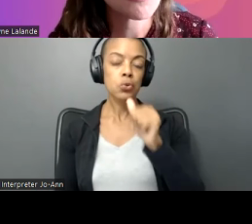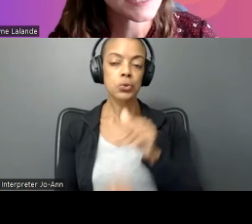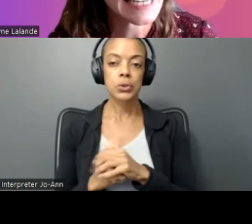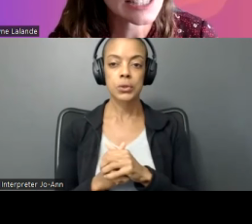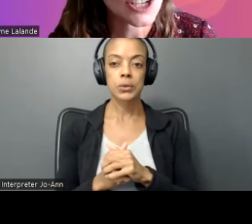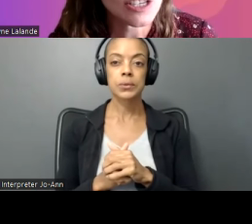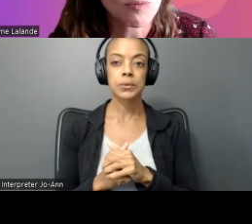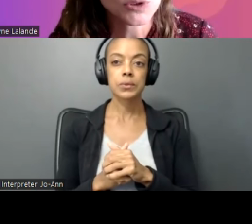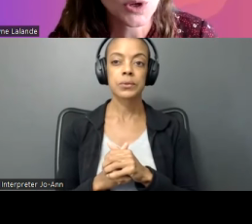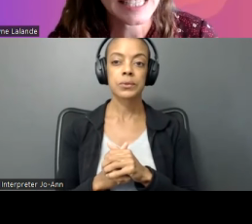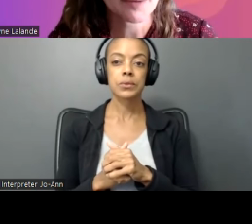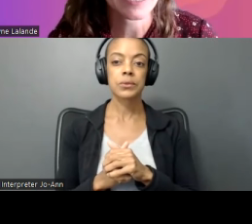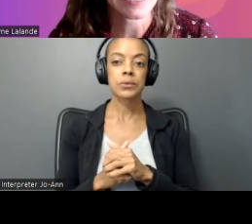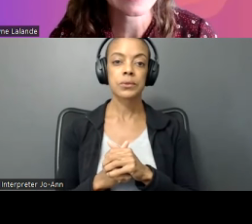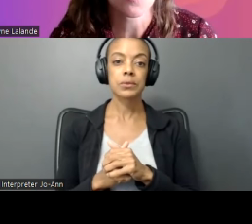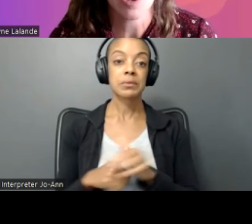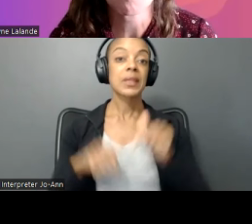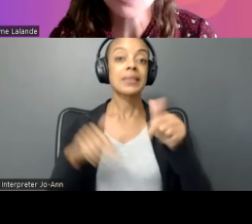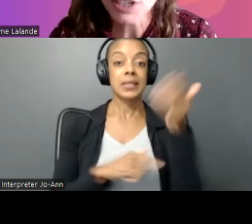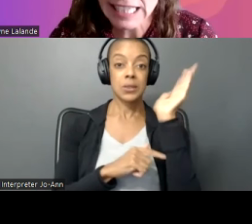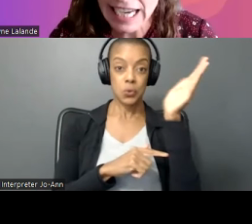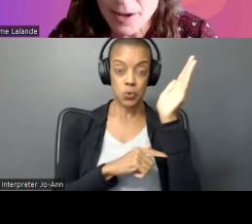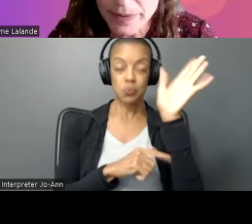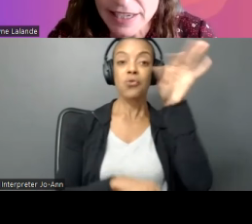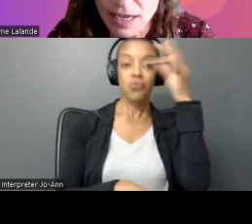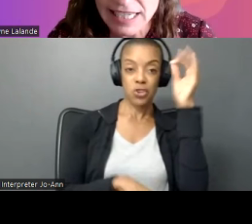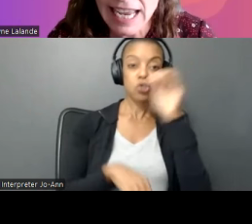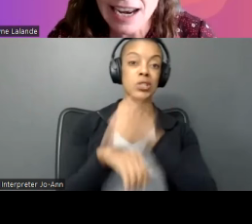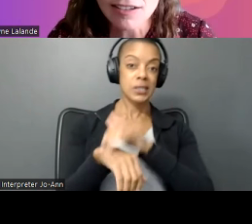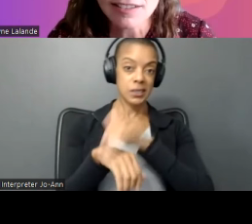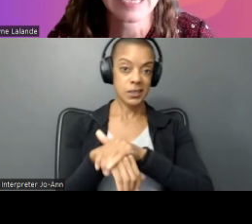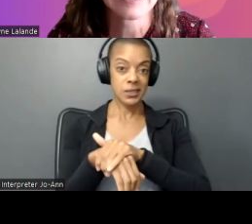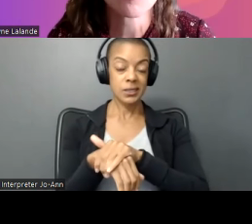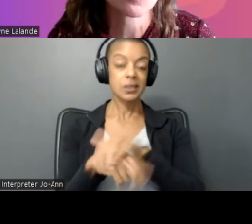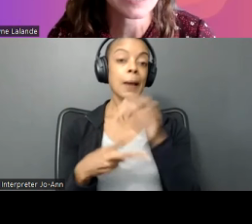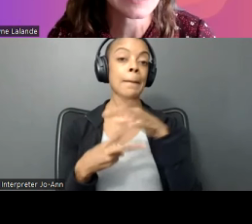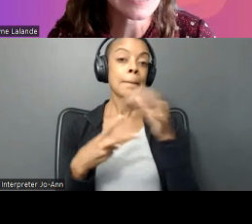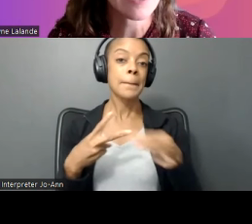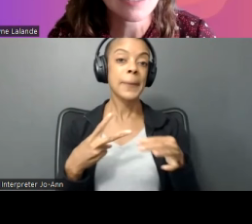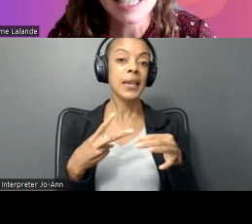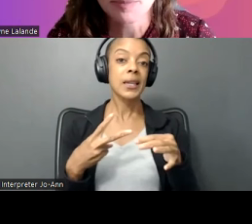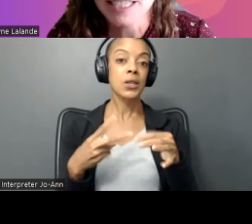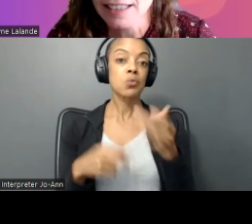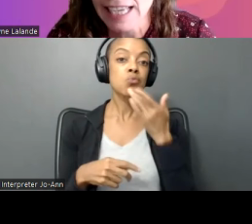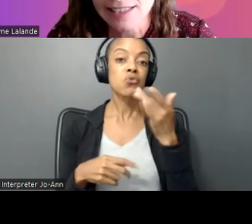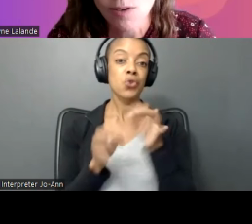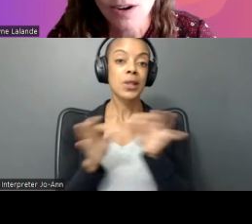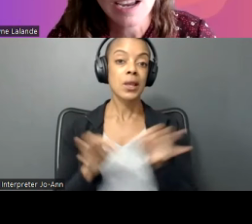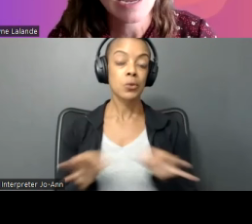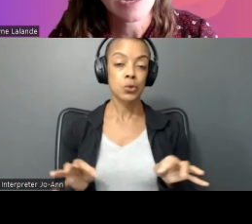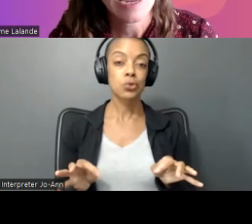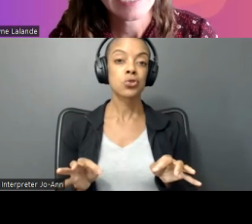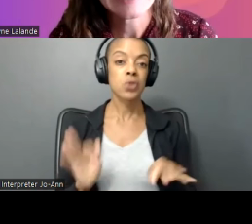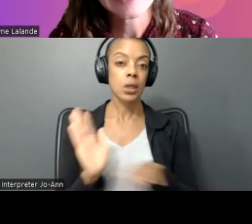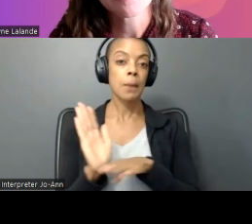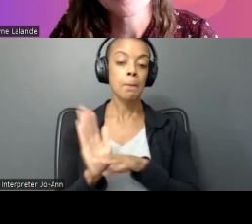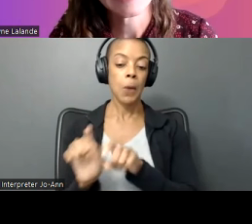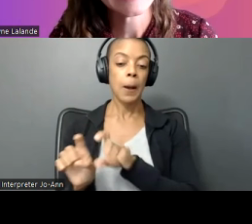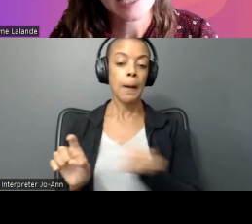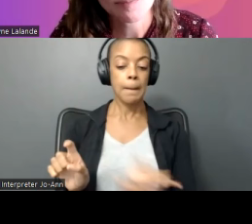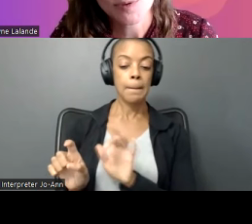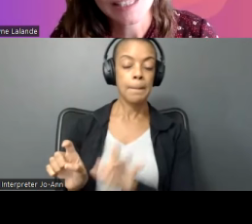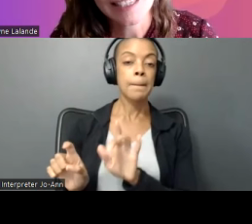This webinar is in French and in English. You can choose the language of your choice at the bottom of your screen, and in order to